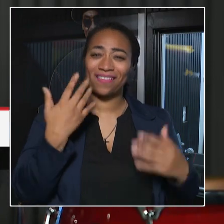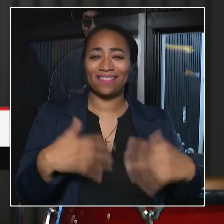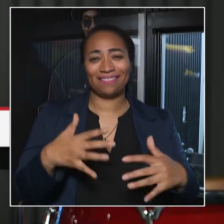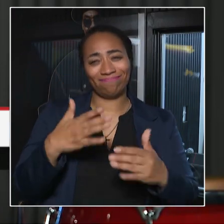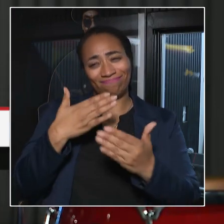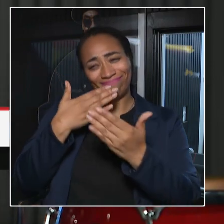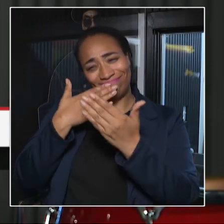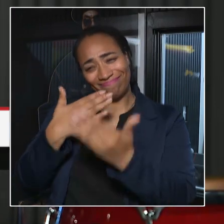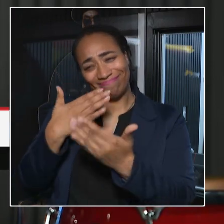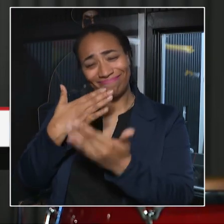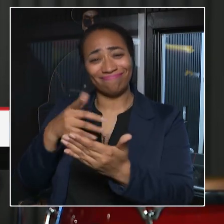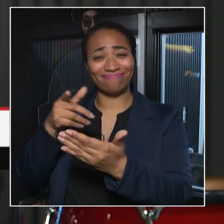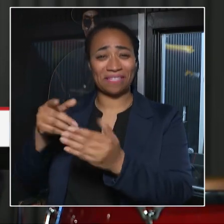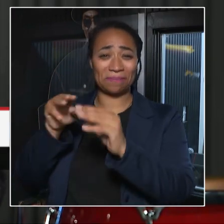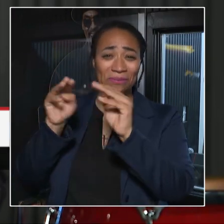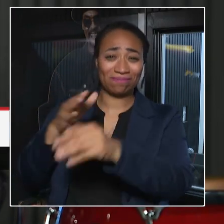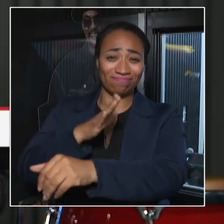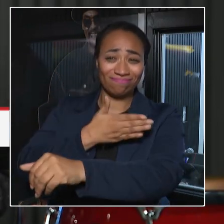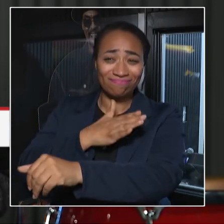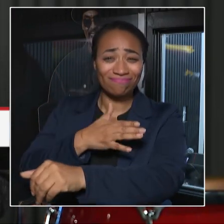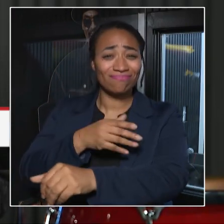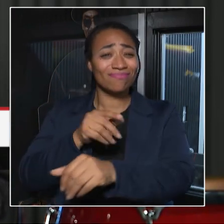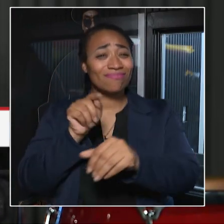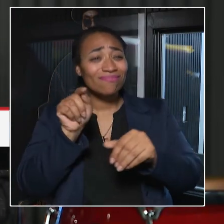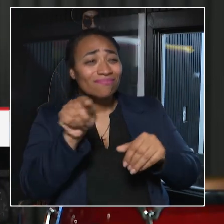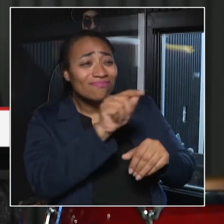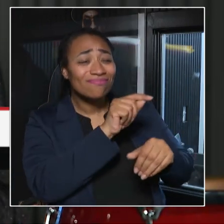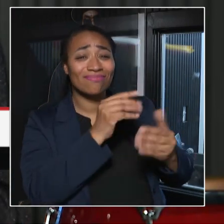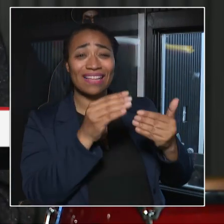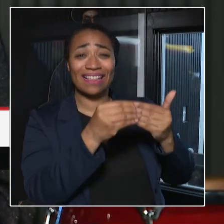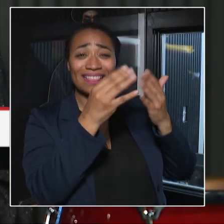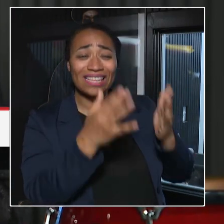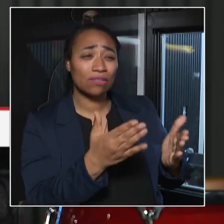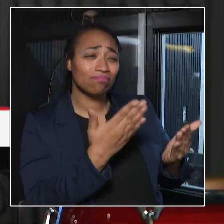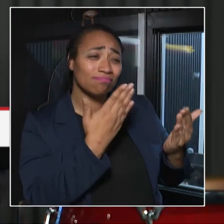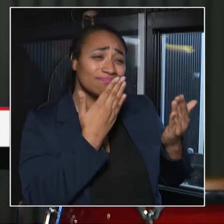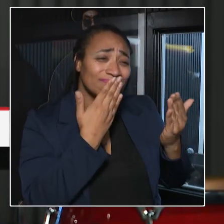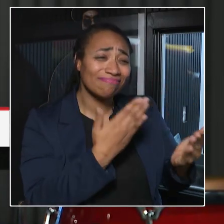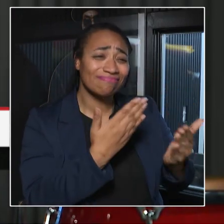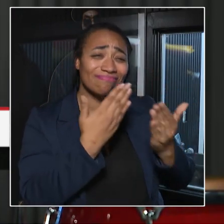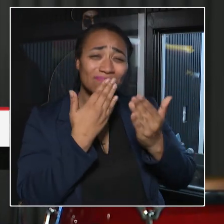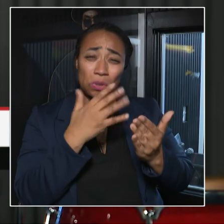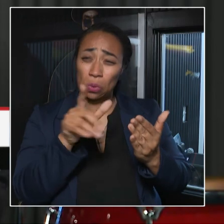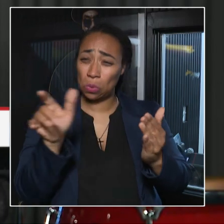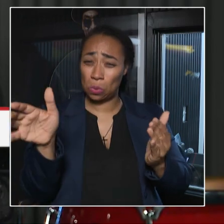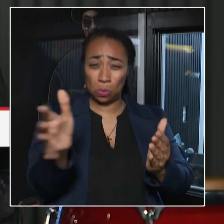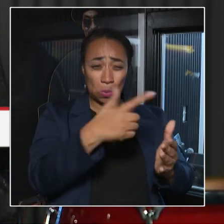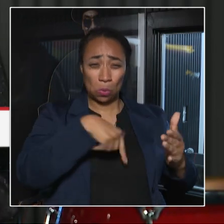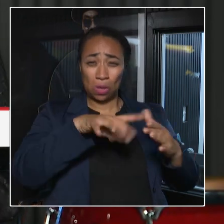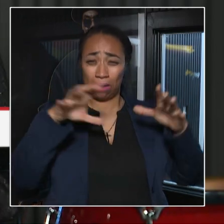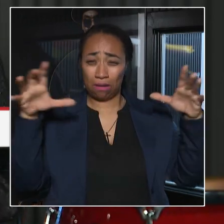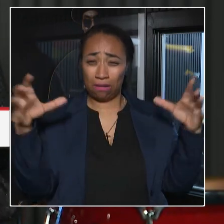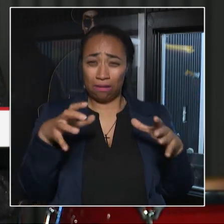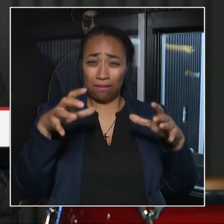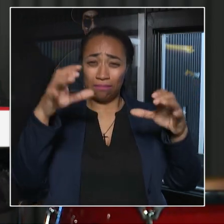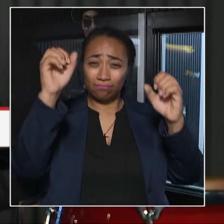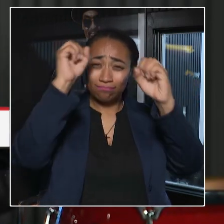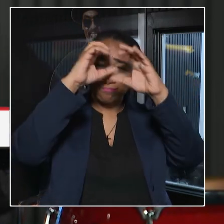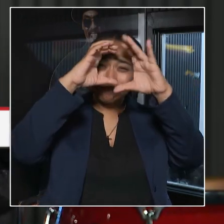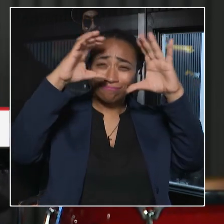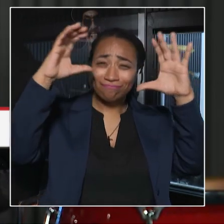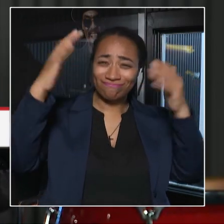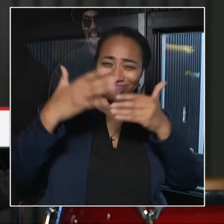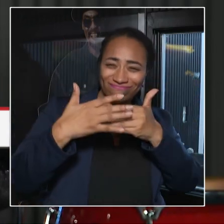its future for years and years to come. And I was just thinking, when Marcus talked about Chuck Brown, how